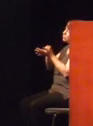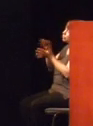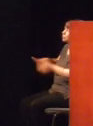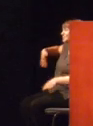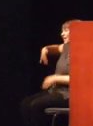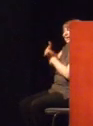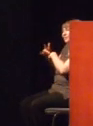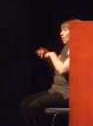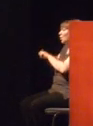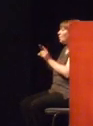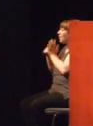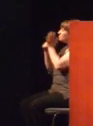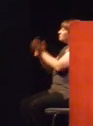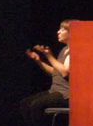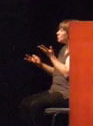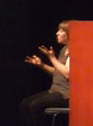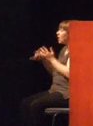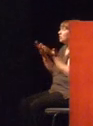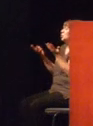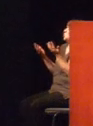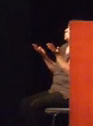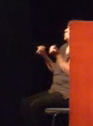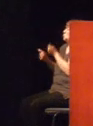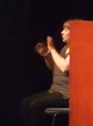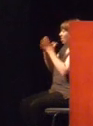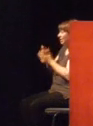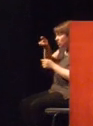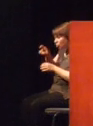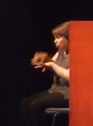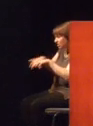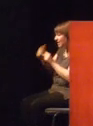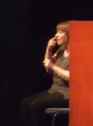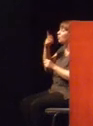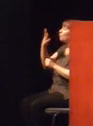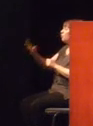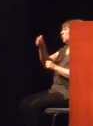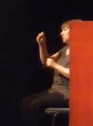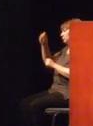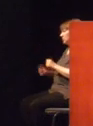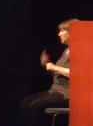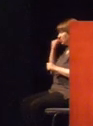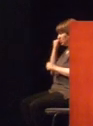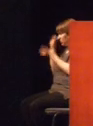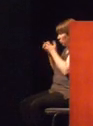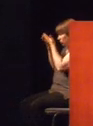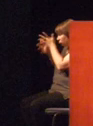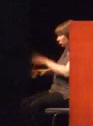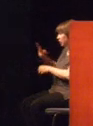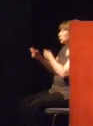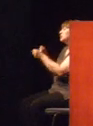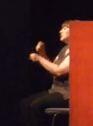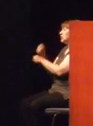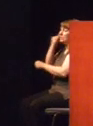but what it shows is what they should take in each of their four semesters in order to complete within 2 years,